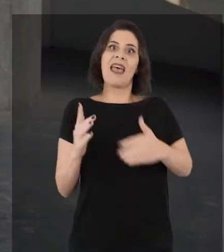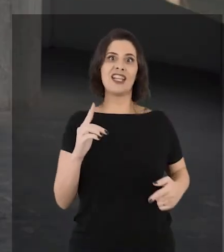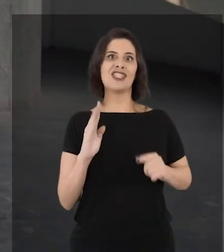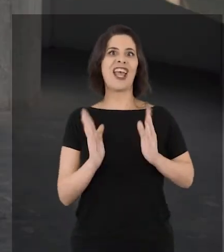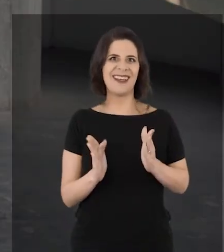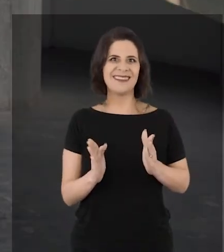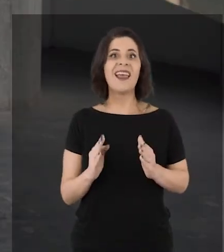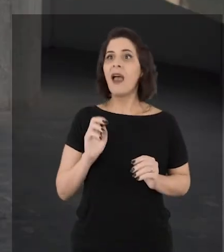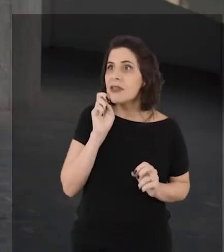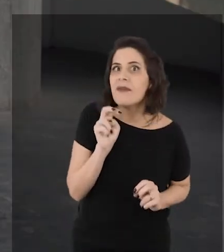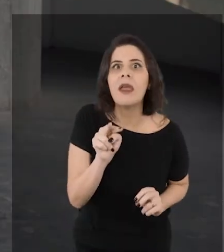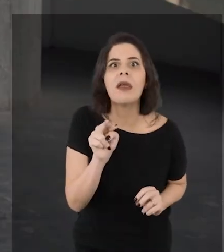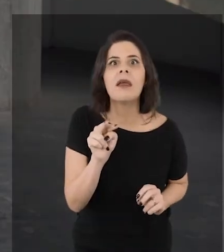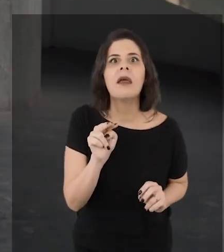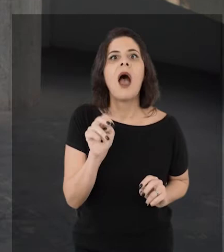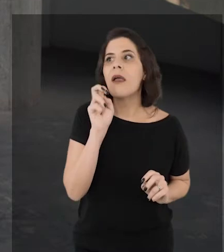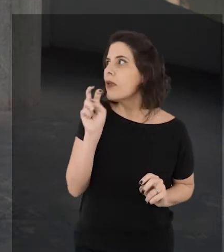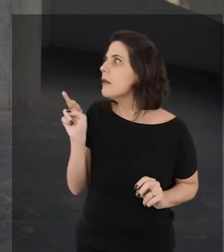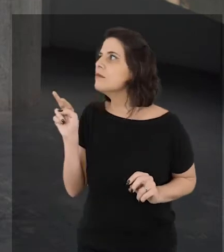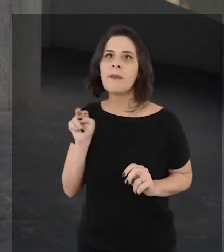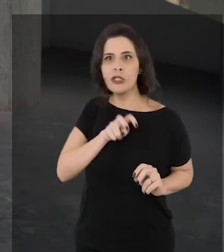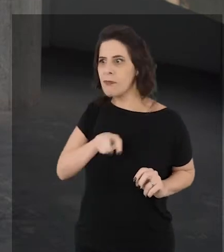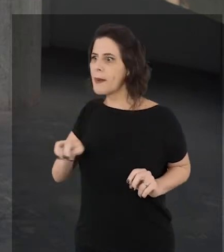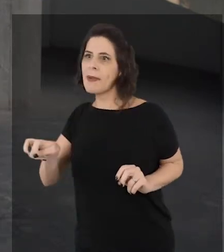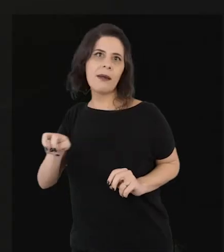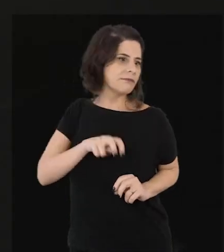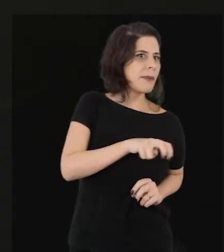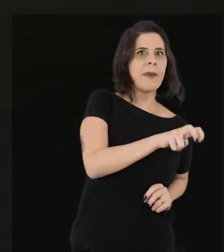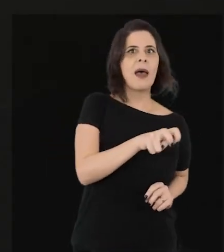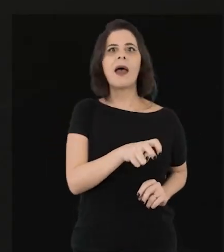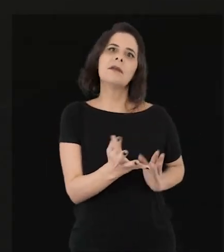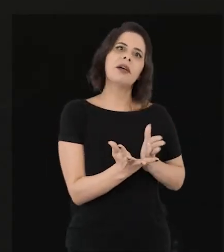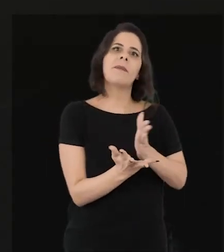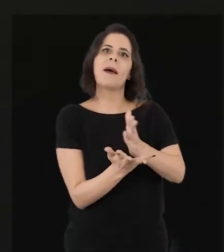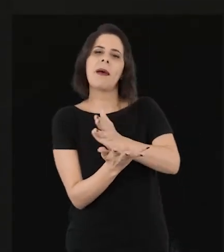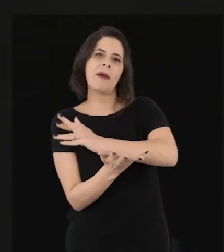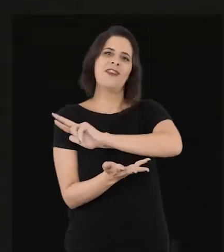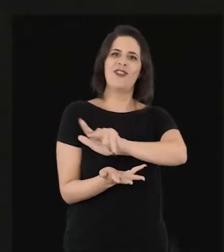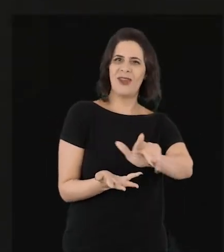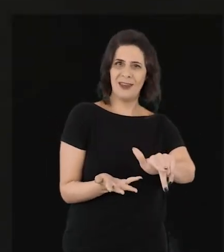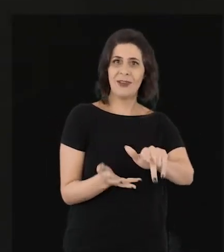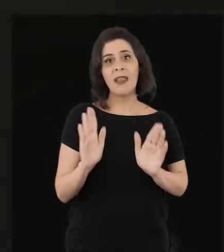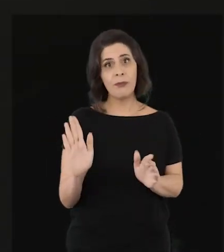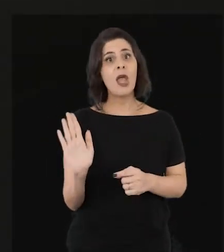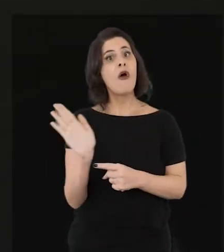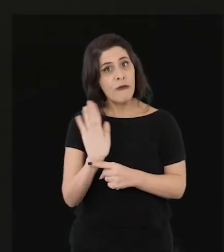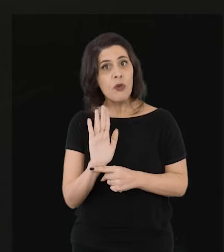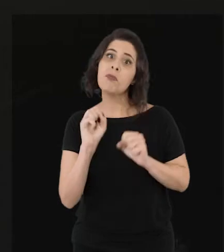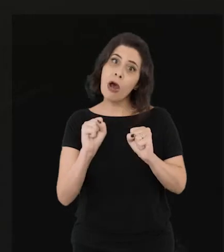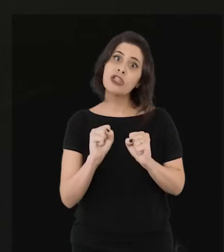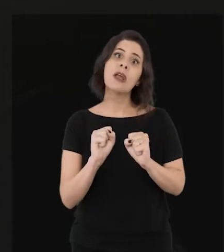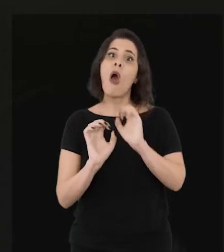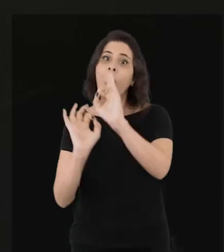actually come here and move around the space in different ways. So the film can be structured in many